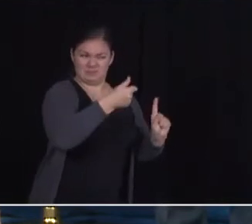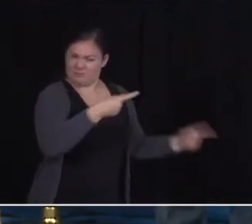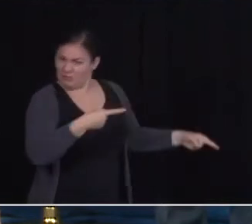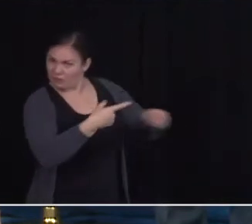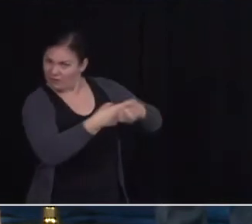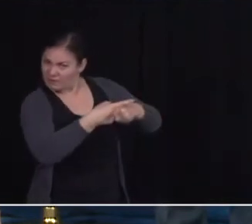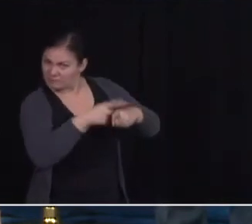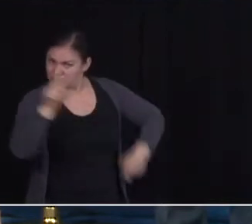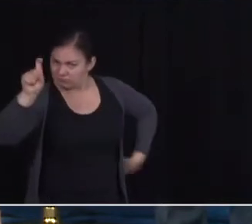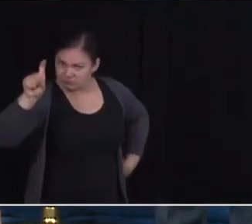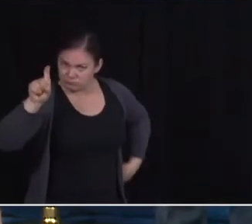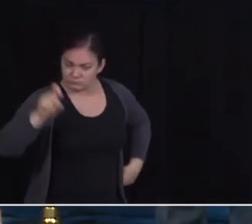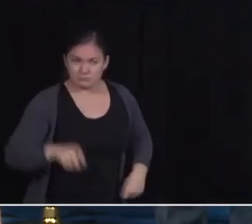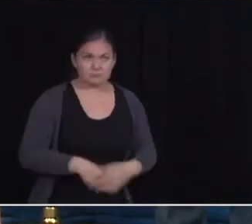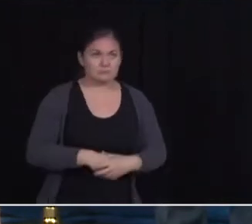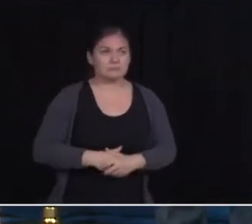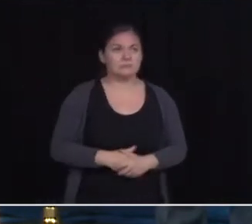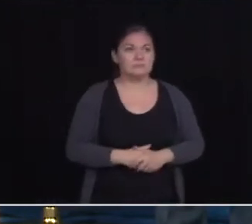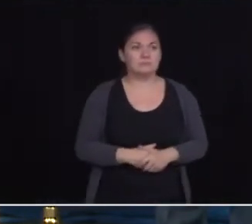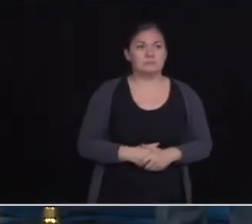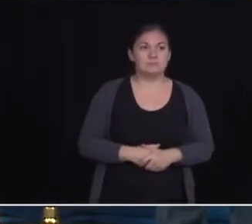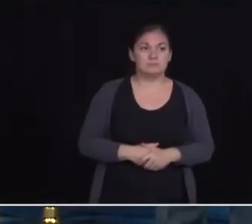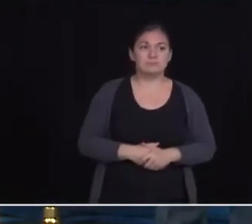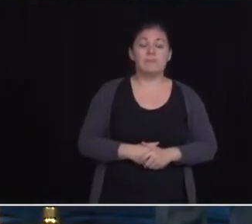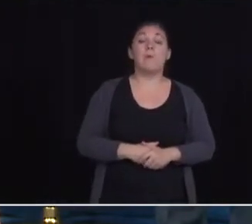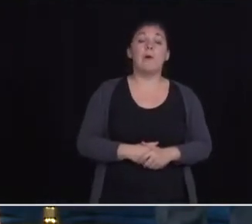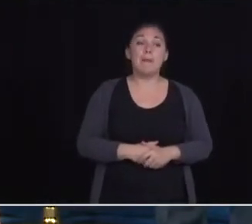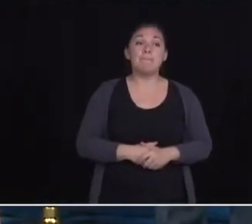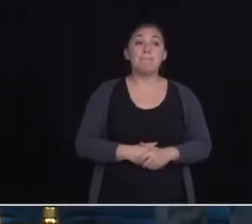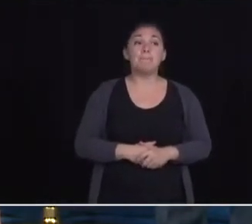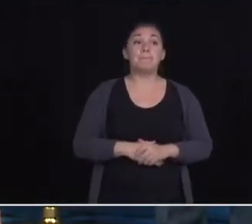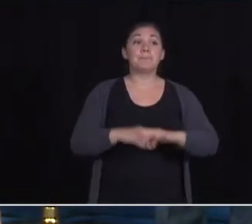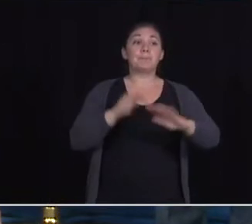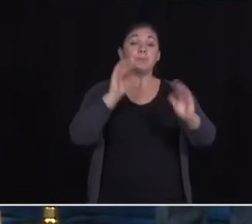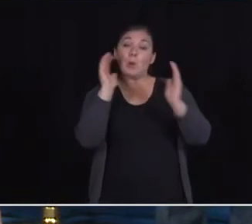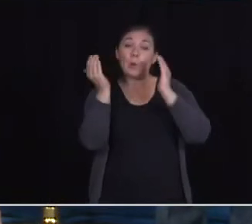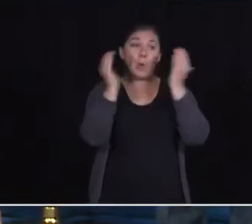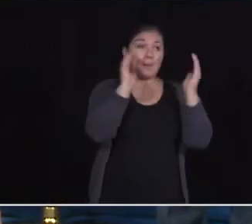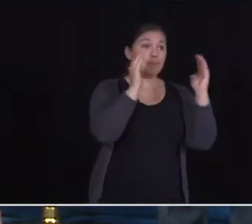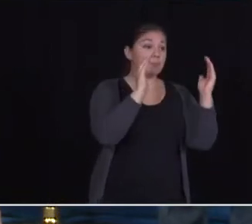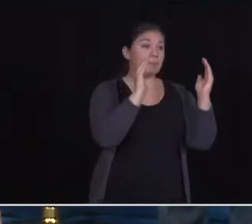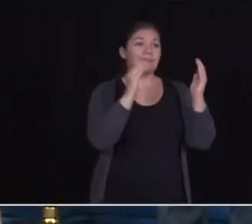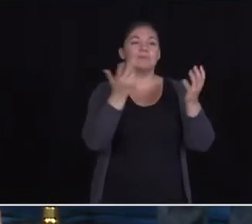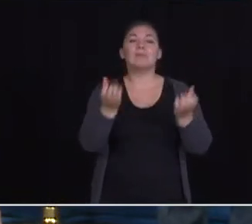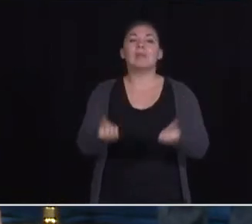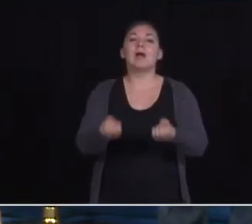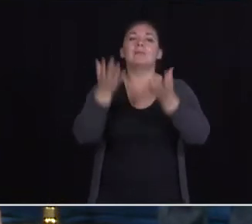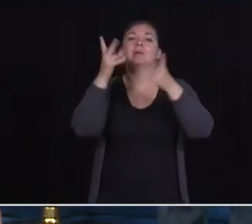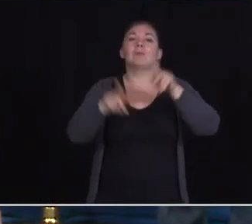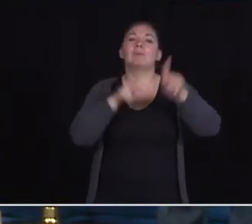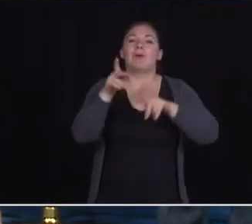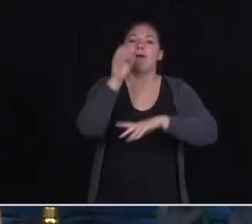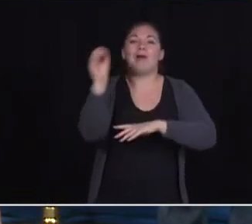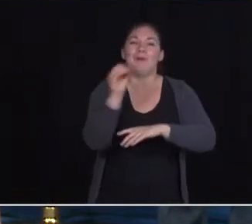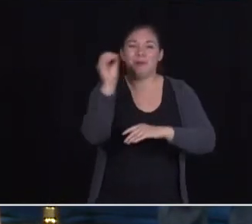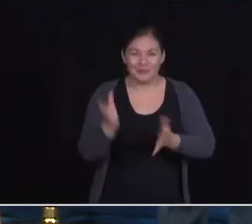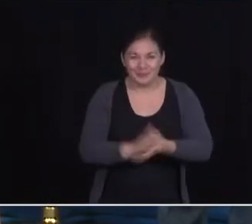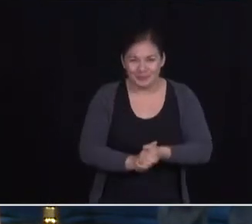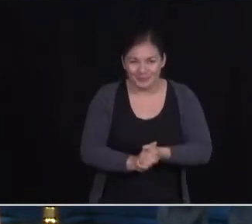that's probably the closest size, closest jurisdiction to us, and it's Quebec. Their numbers are even higher than ours. They've had to do